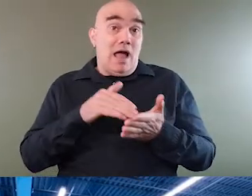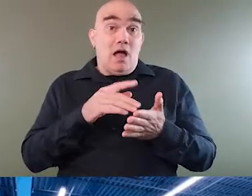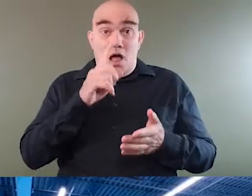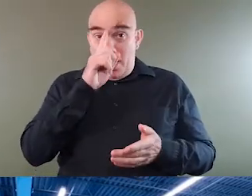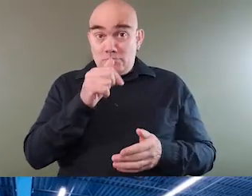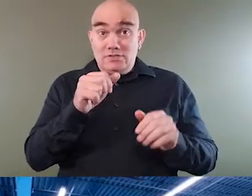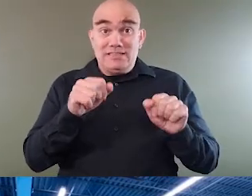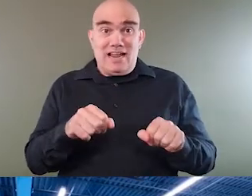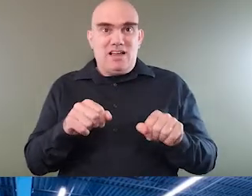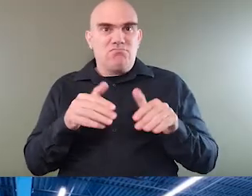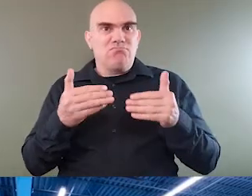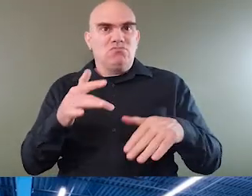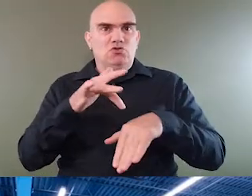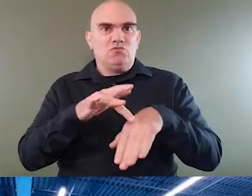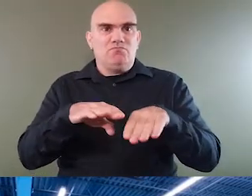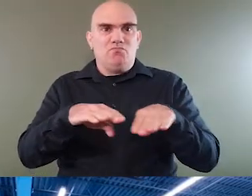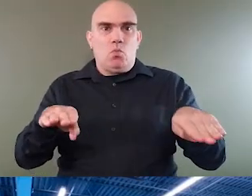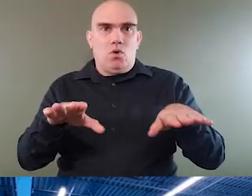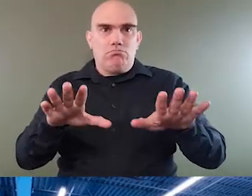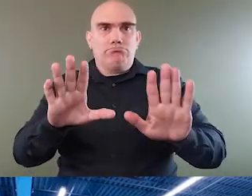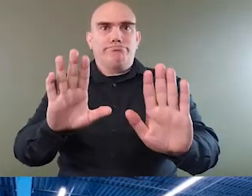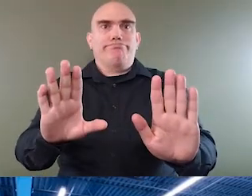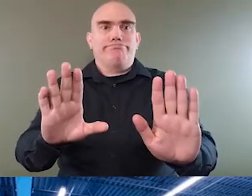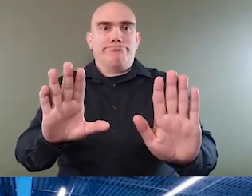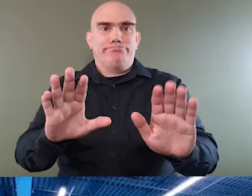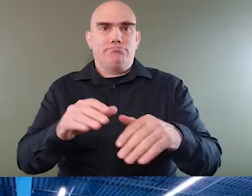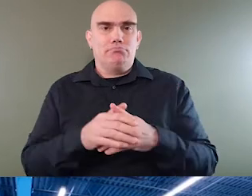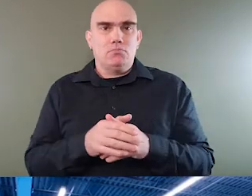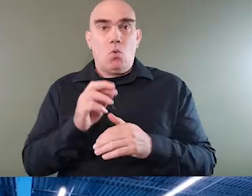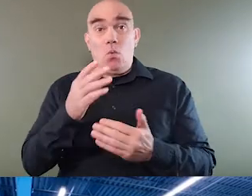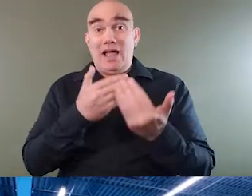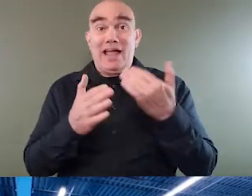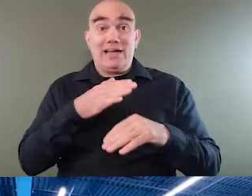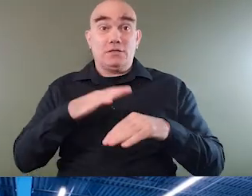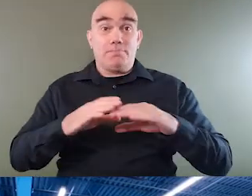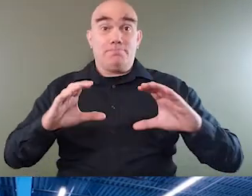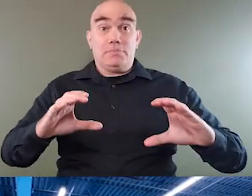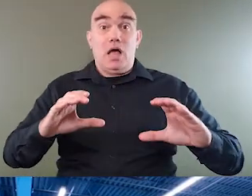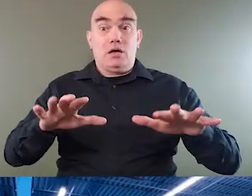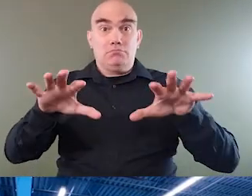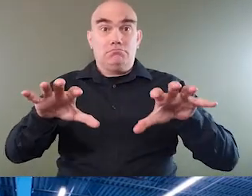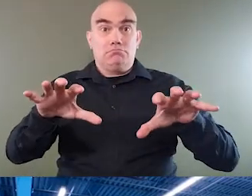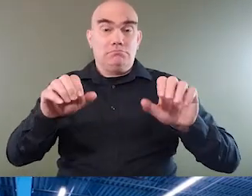to reach for the floor or put your hands on blocks.